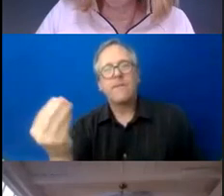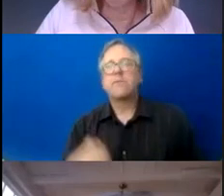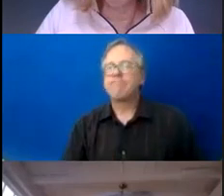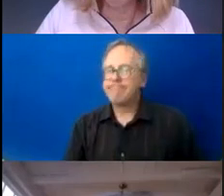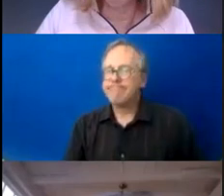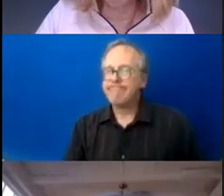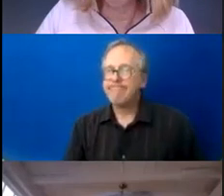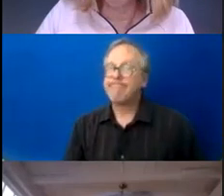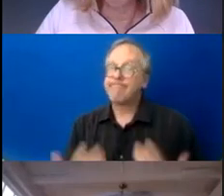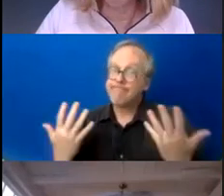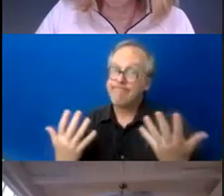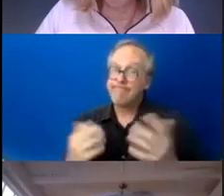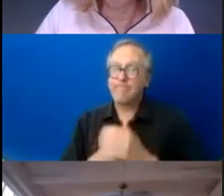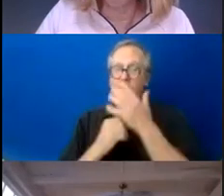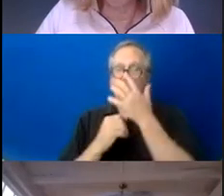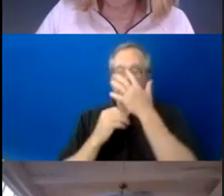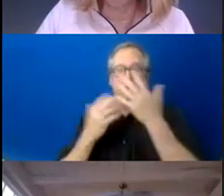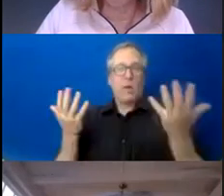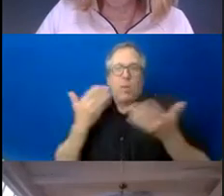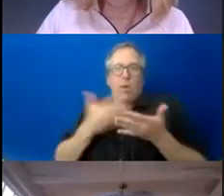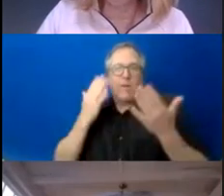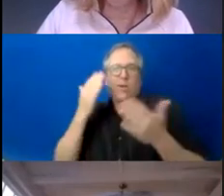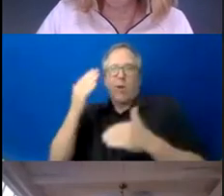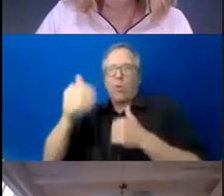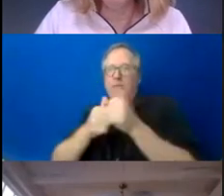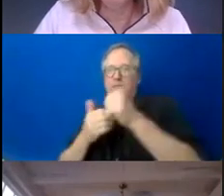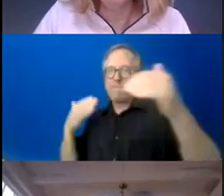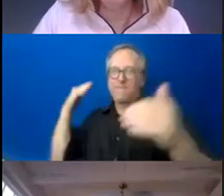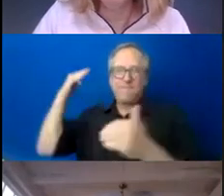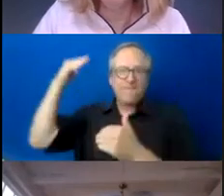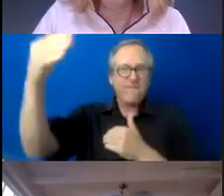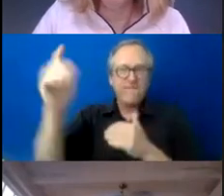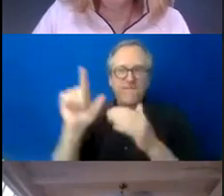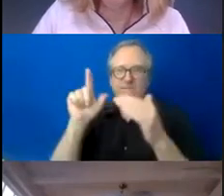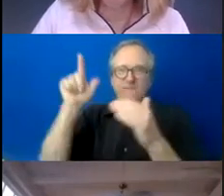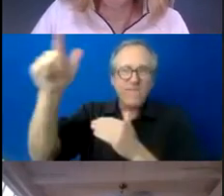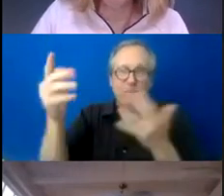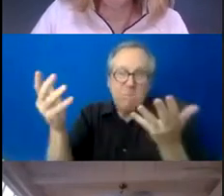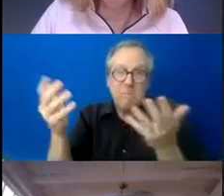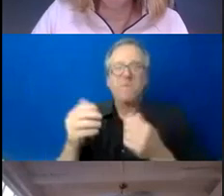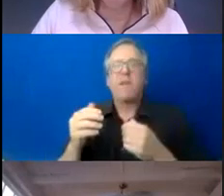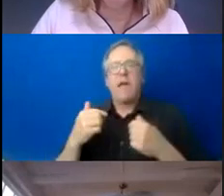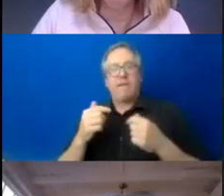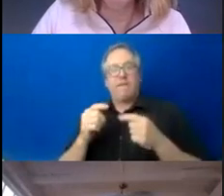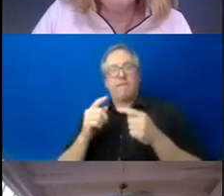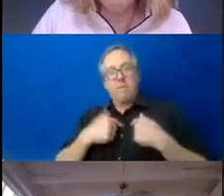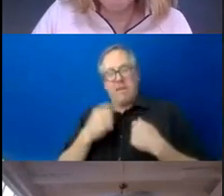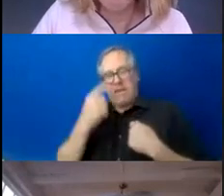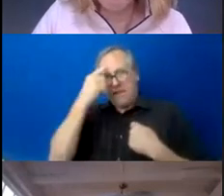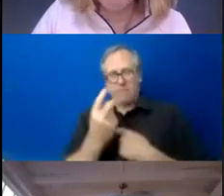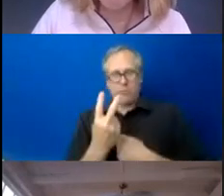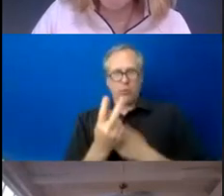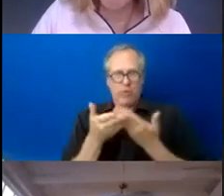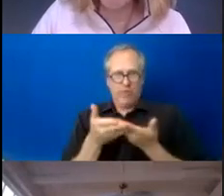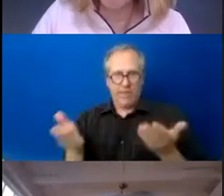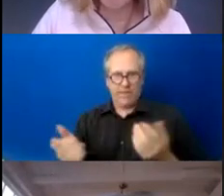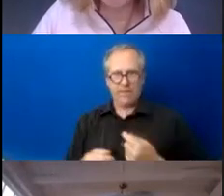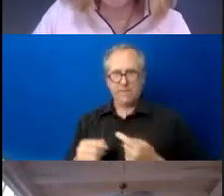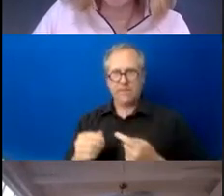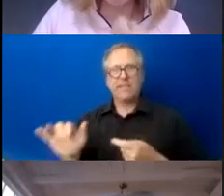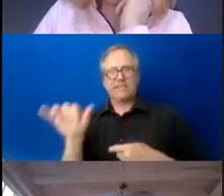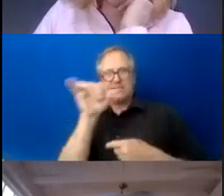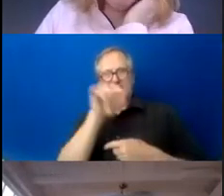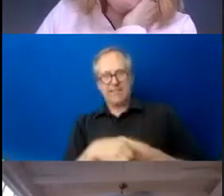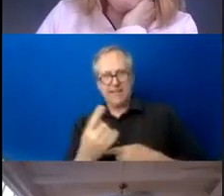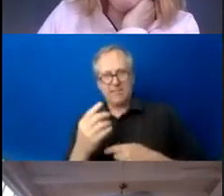we know about what happens in the future? And I think there are two things that I think about. One is that sort of as Dr. Holmes